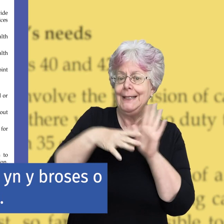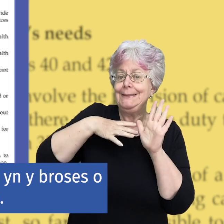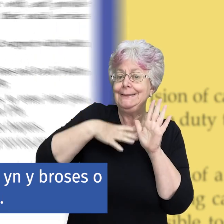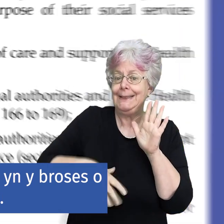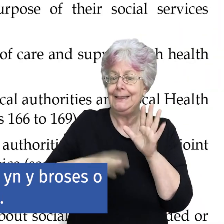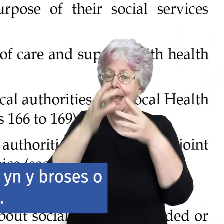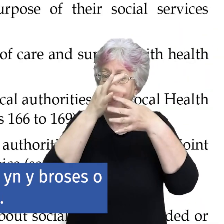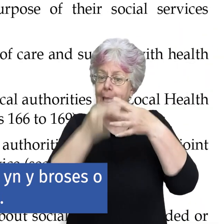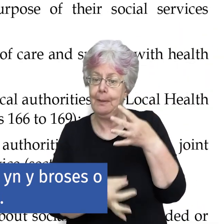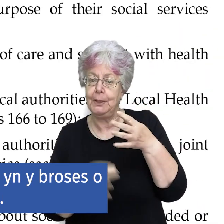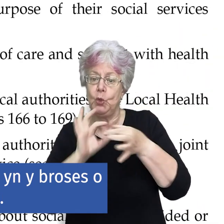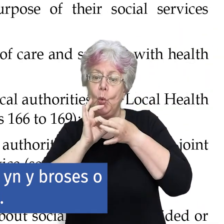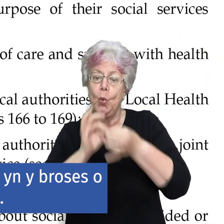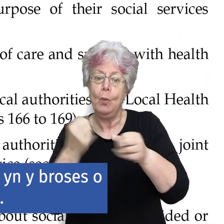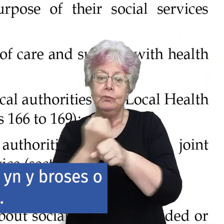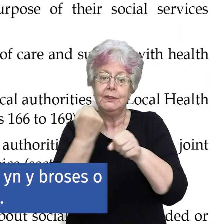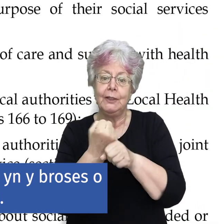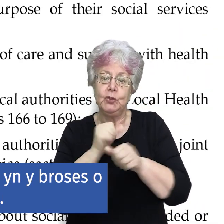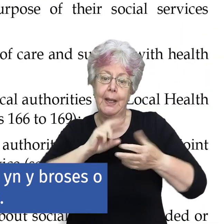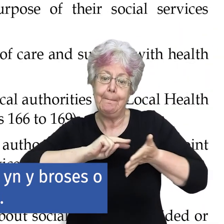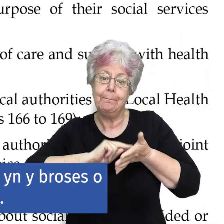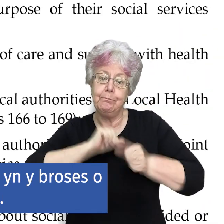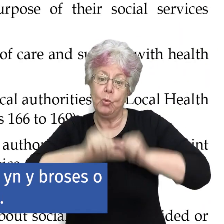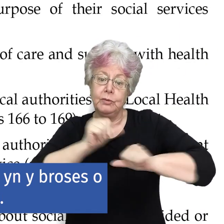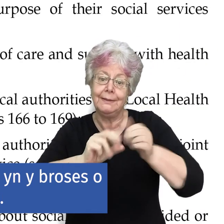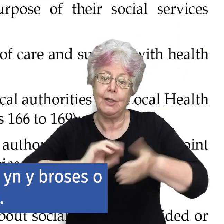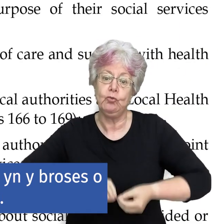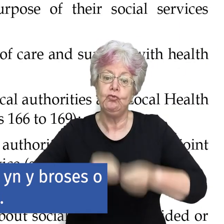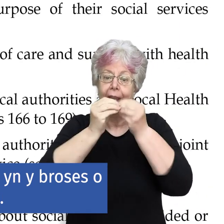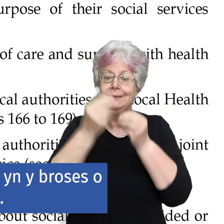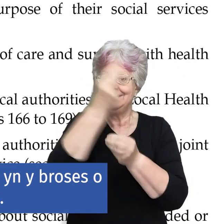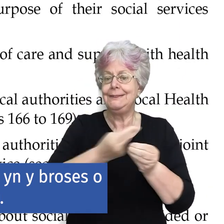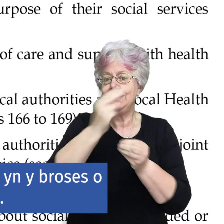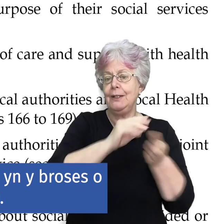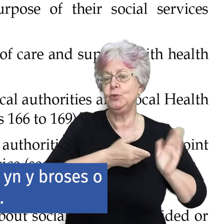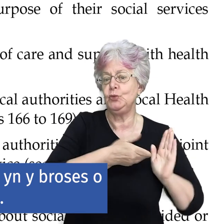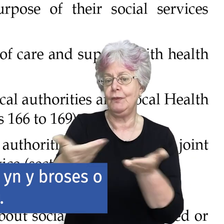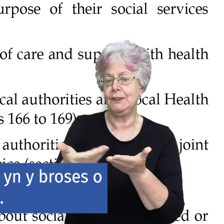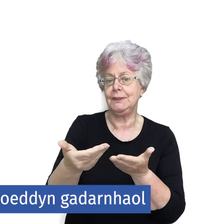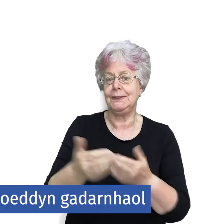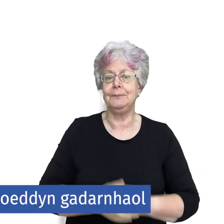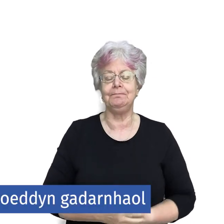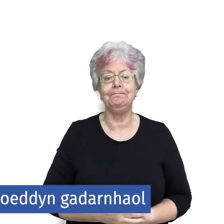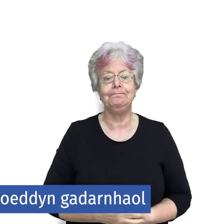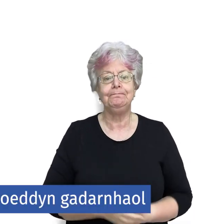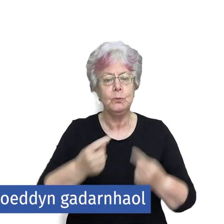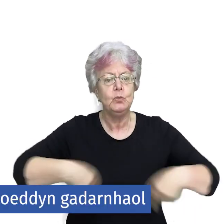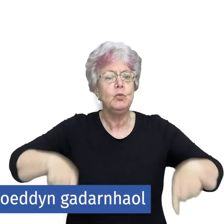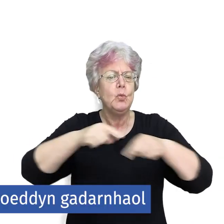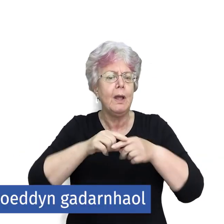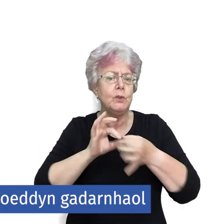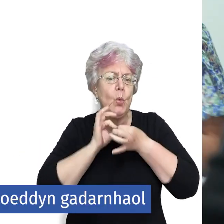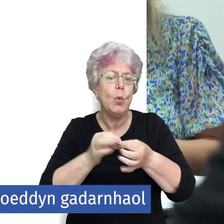a requirement to have an element of co-production in the process of creating and designing services. To